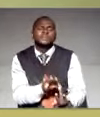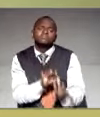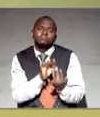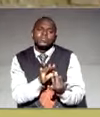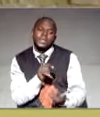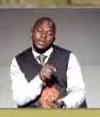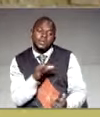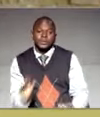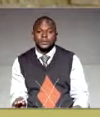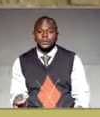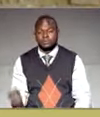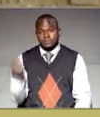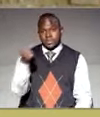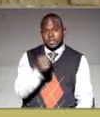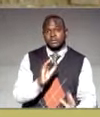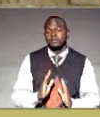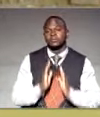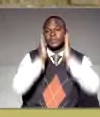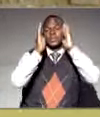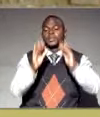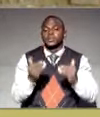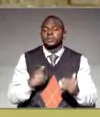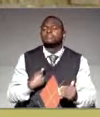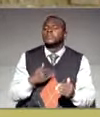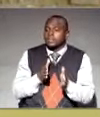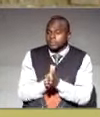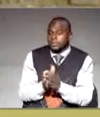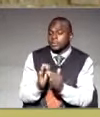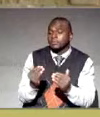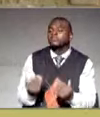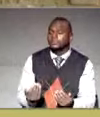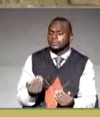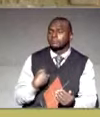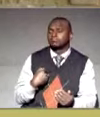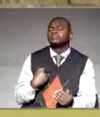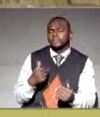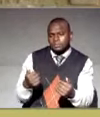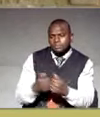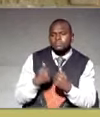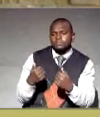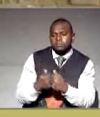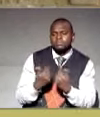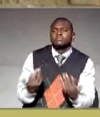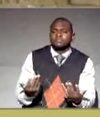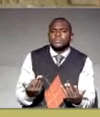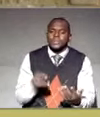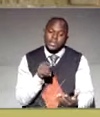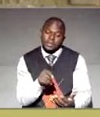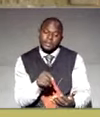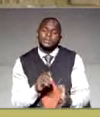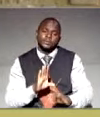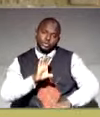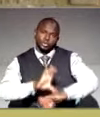about the new bishop? And maybe as you tell us that, you could just delve into this